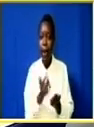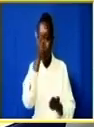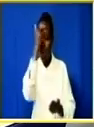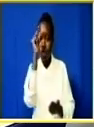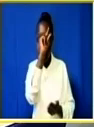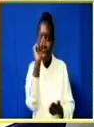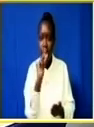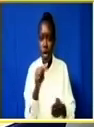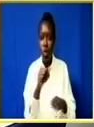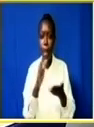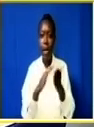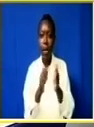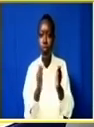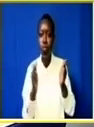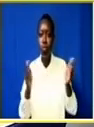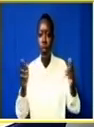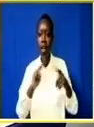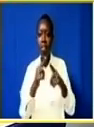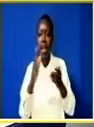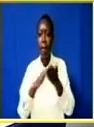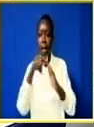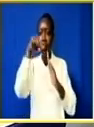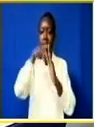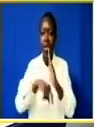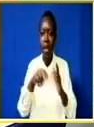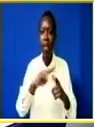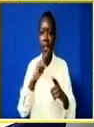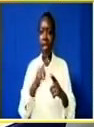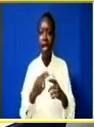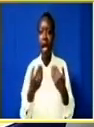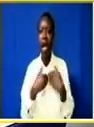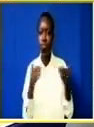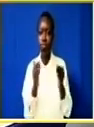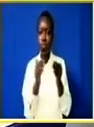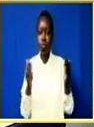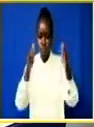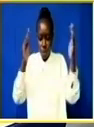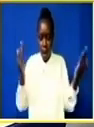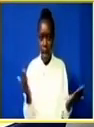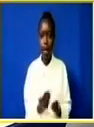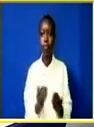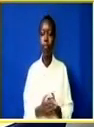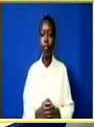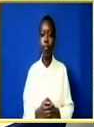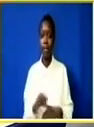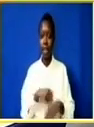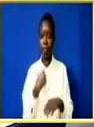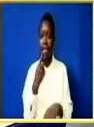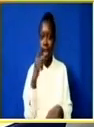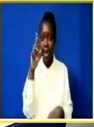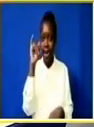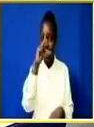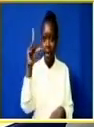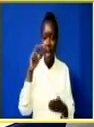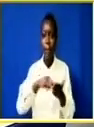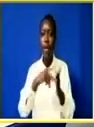real erosion, then we don't have to deal with gully erosion, right? When you talk about real erosion, mm. these are shallow channels. Yes, those are the